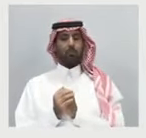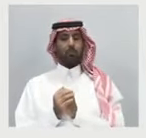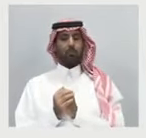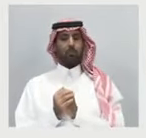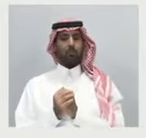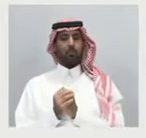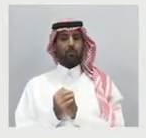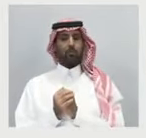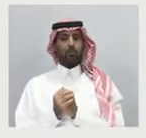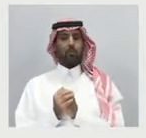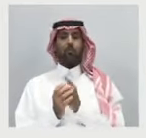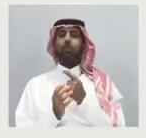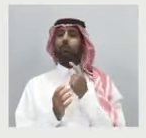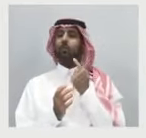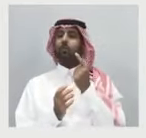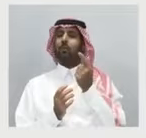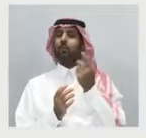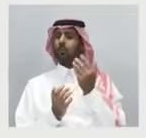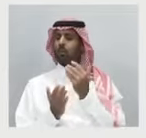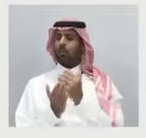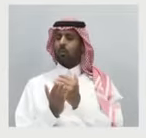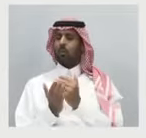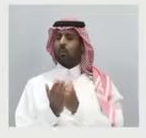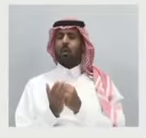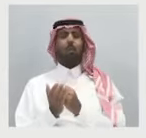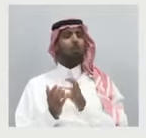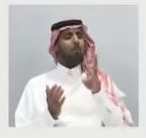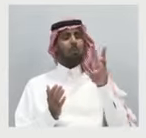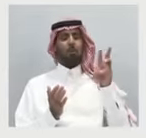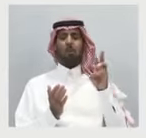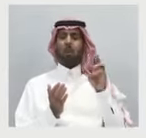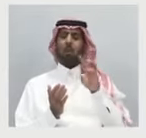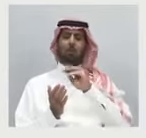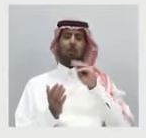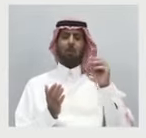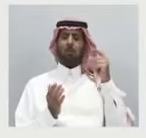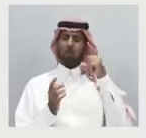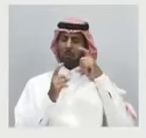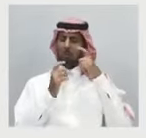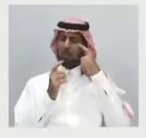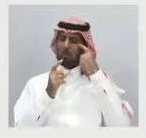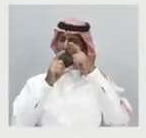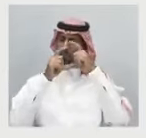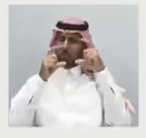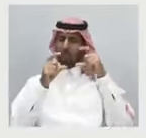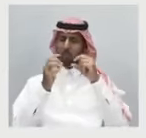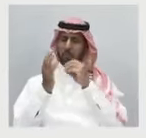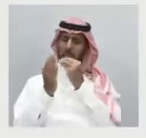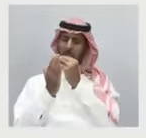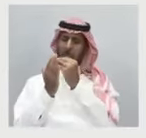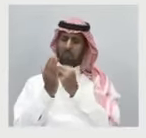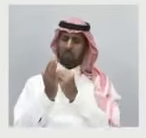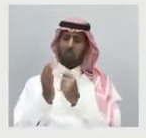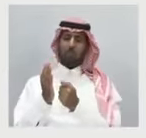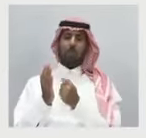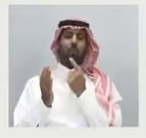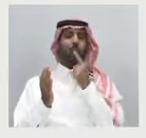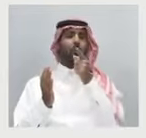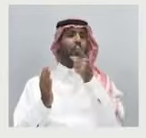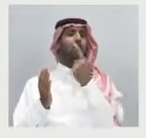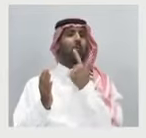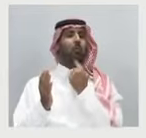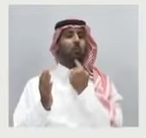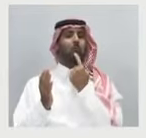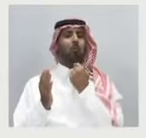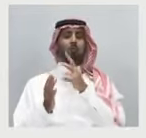position. It's usually accompanied by a cover letter in which the applicant expresses an interest in